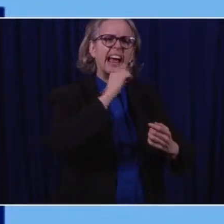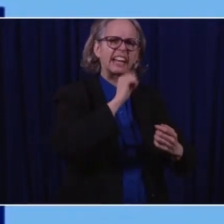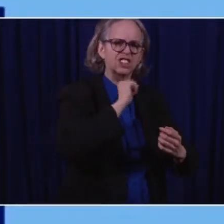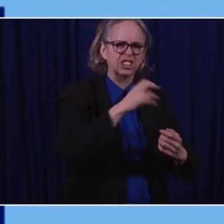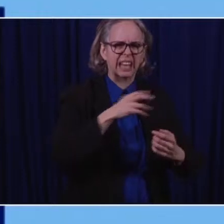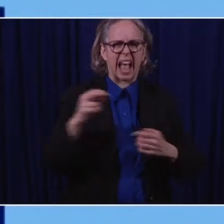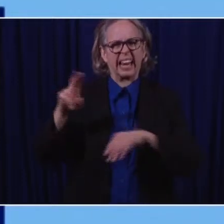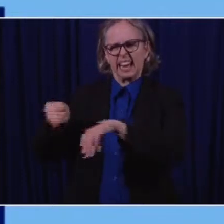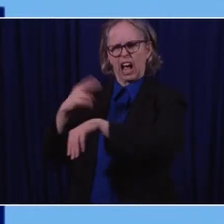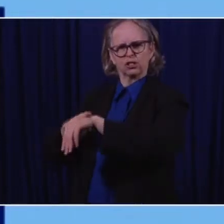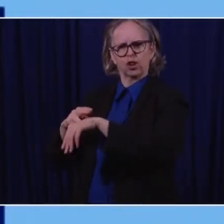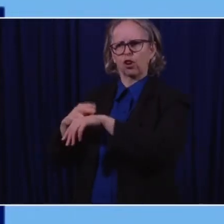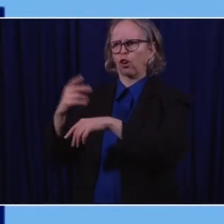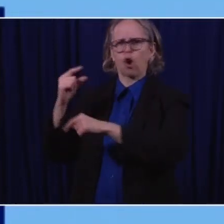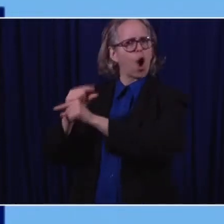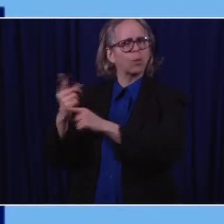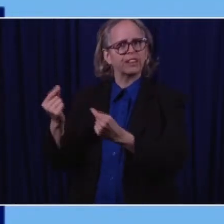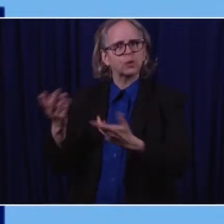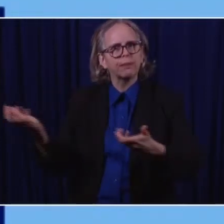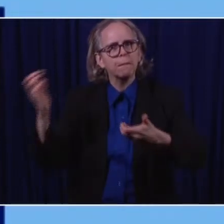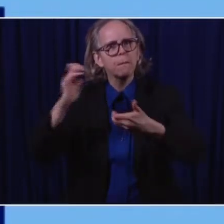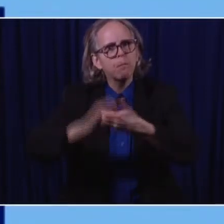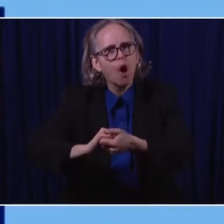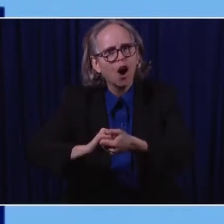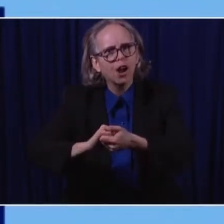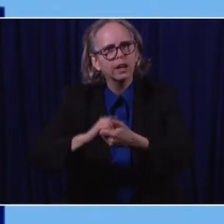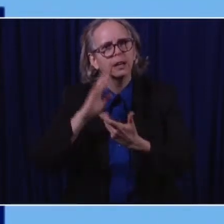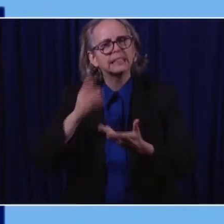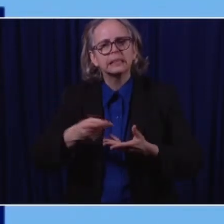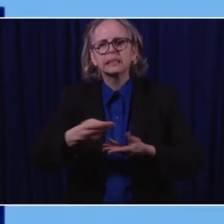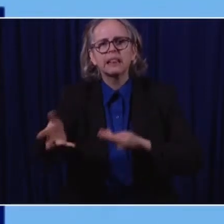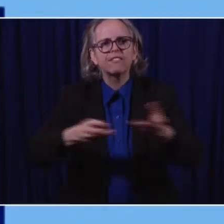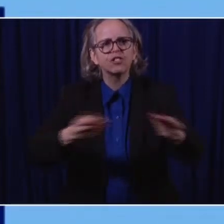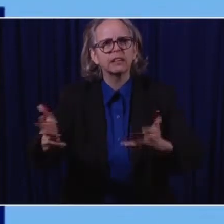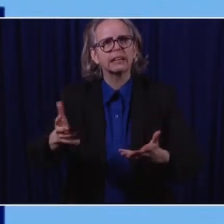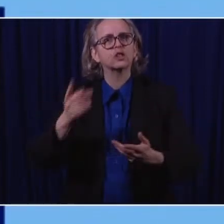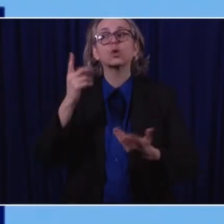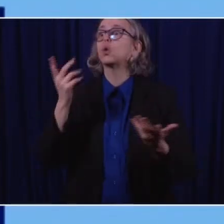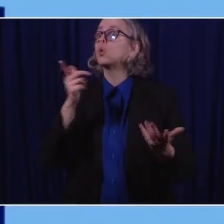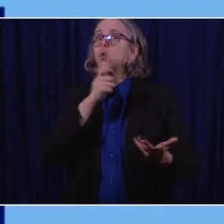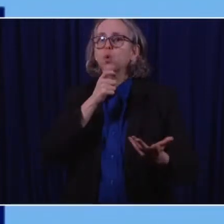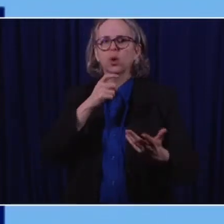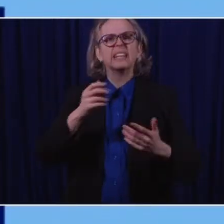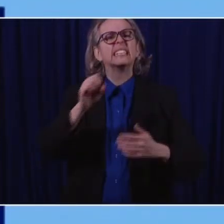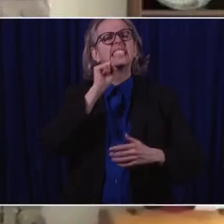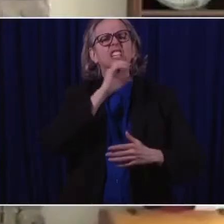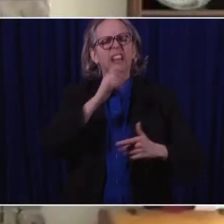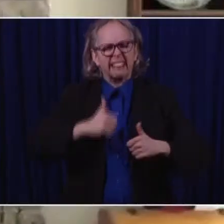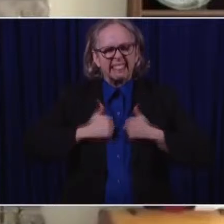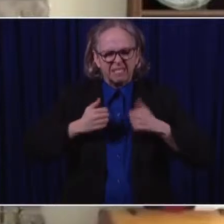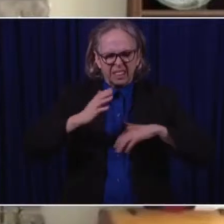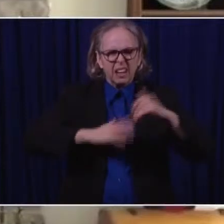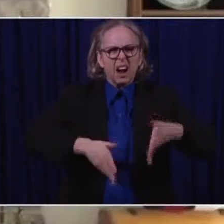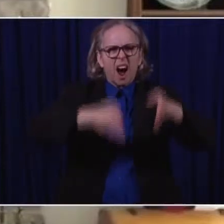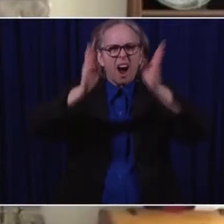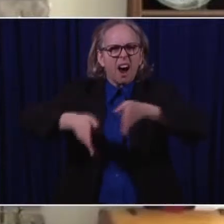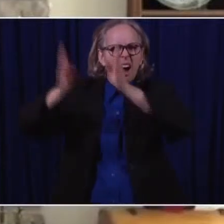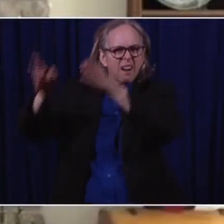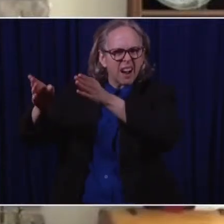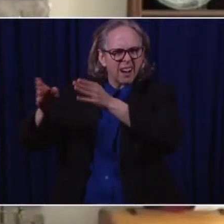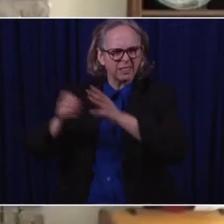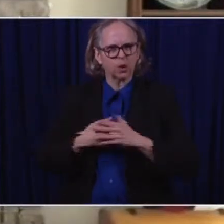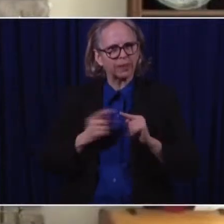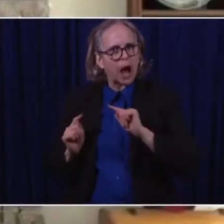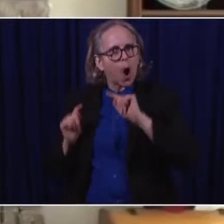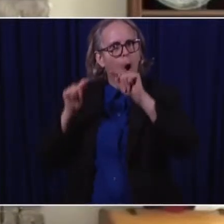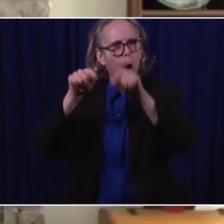affordable senior housing locations in Ohio. Joining us today to talk about these efforts is Ohio Department of Aging Director